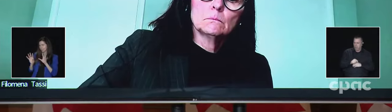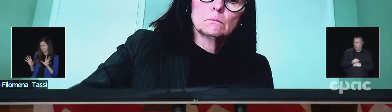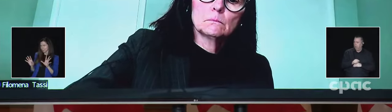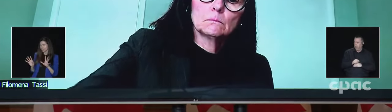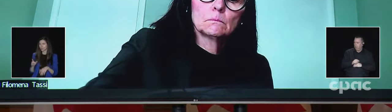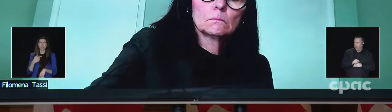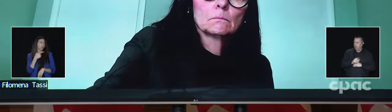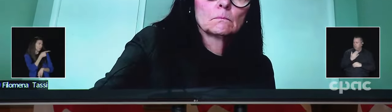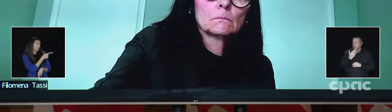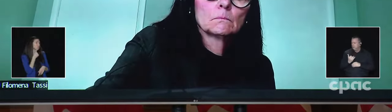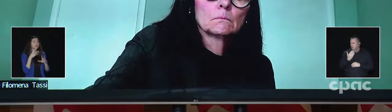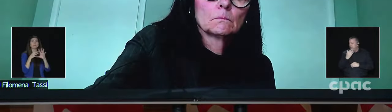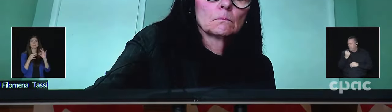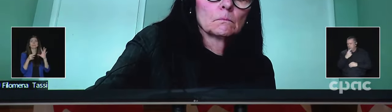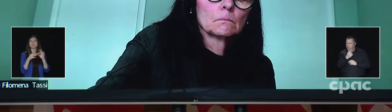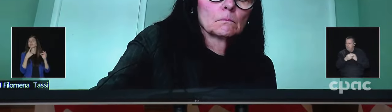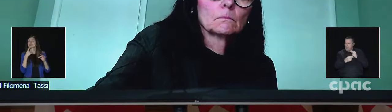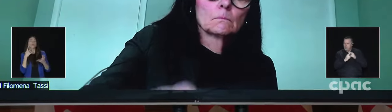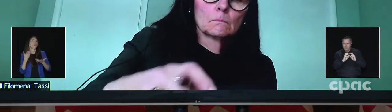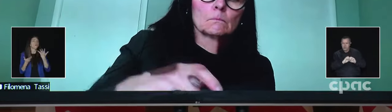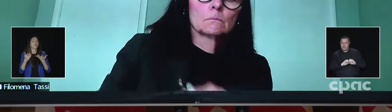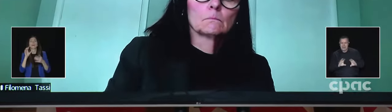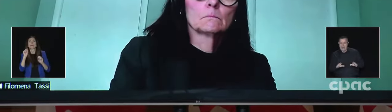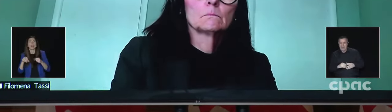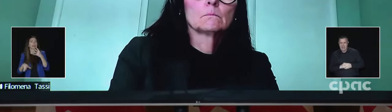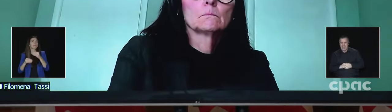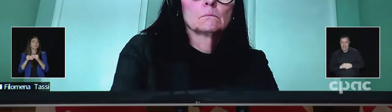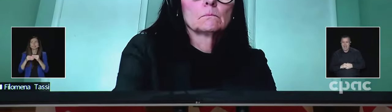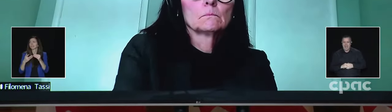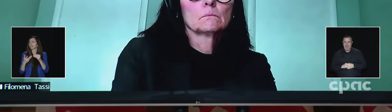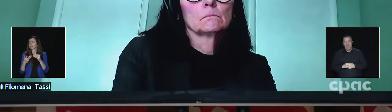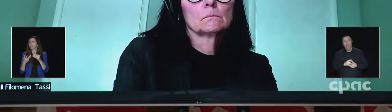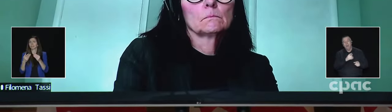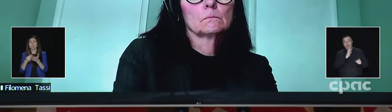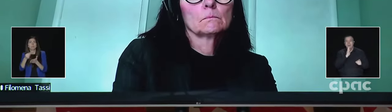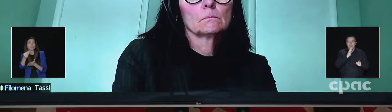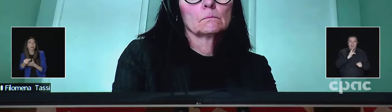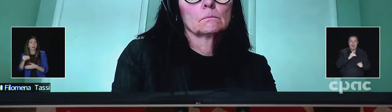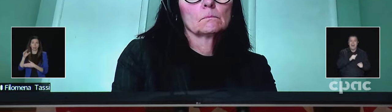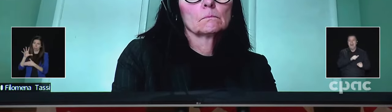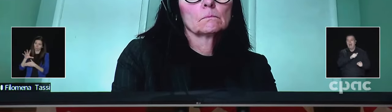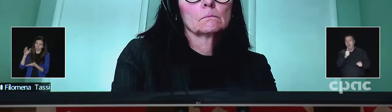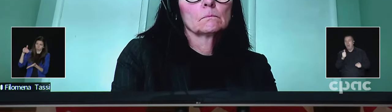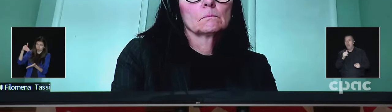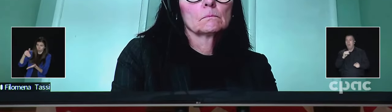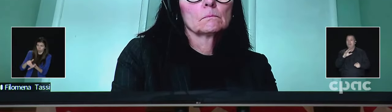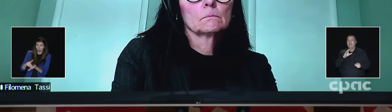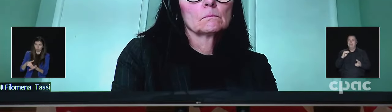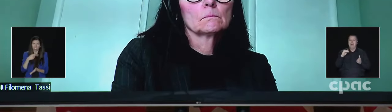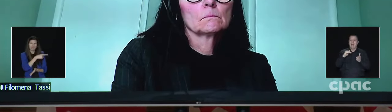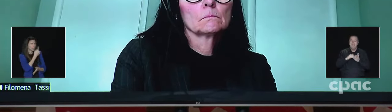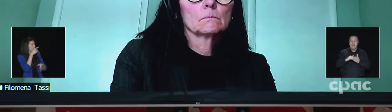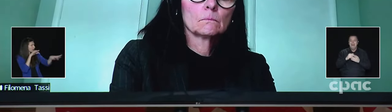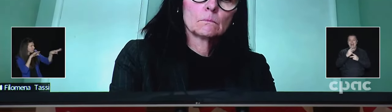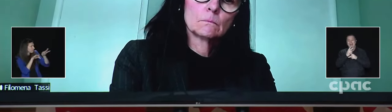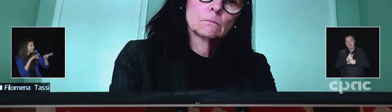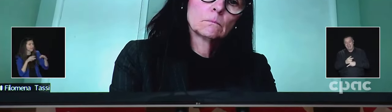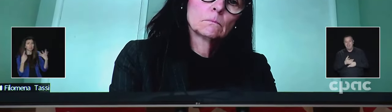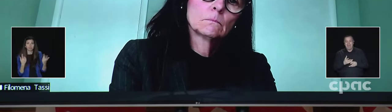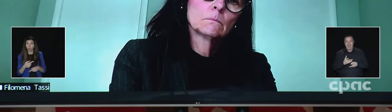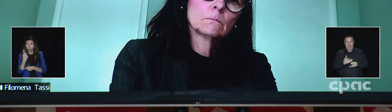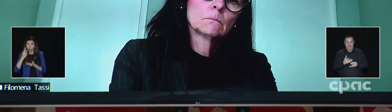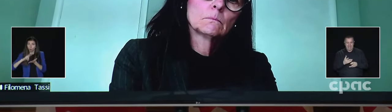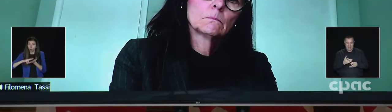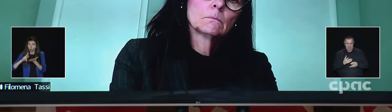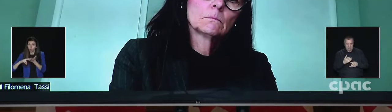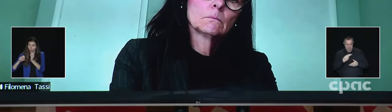I think it was about $500,000. Can you clarify if that's on the same contract or if you expect to take advantage of that given some of the